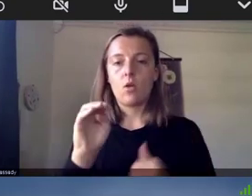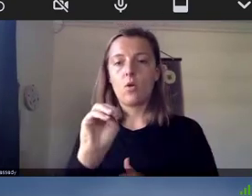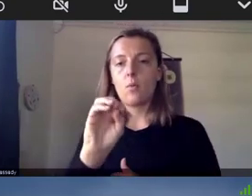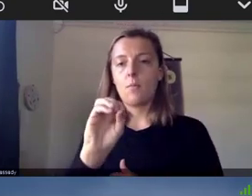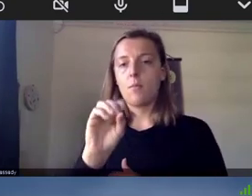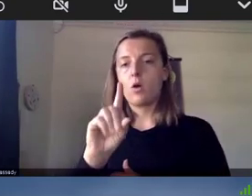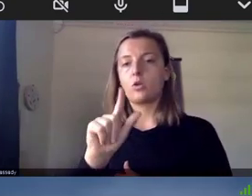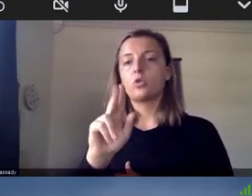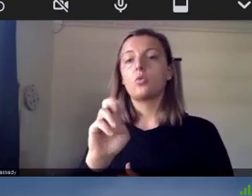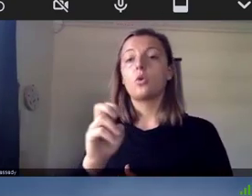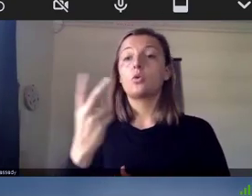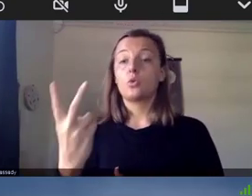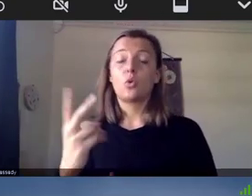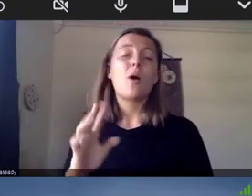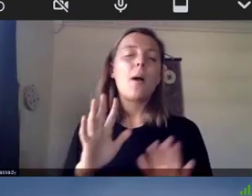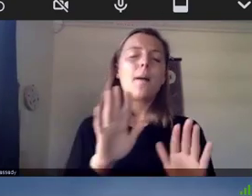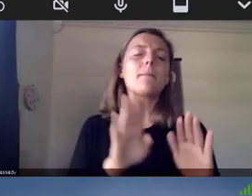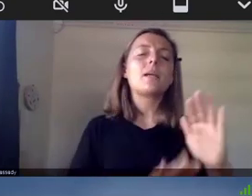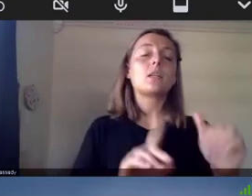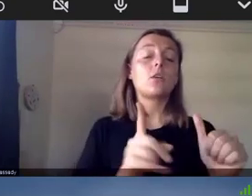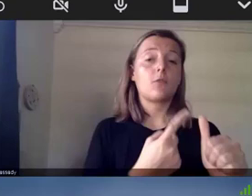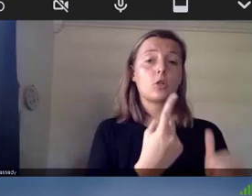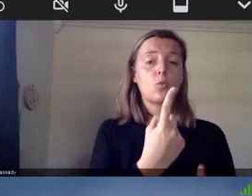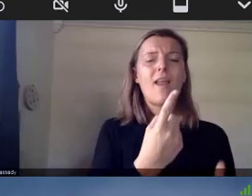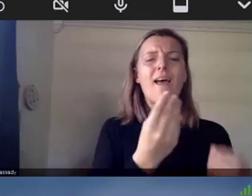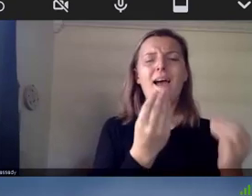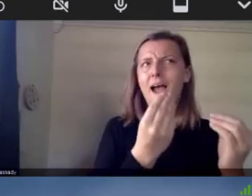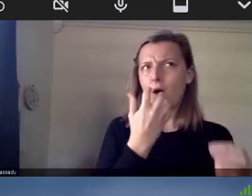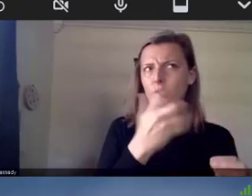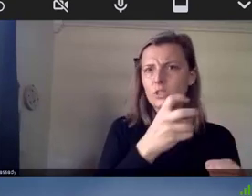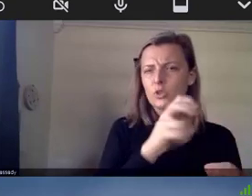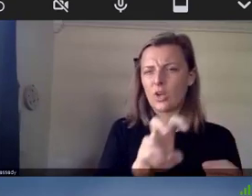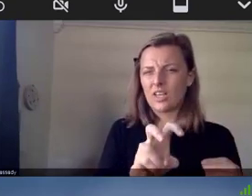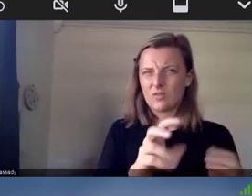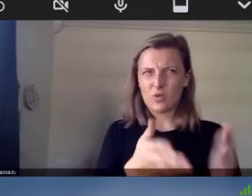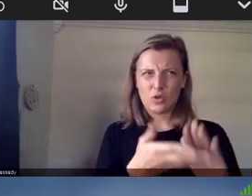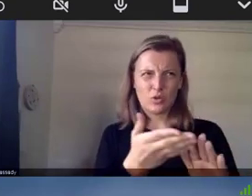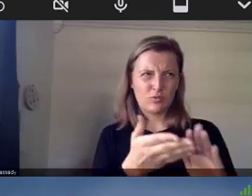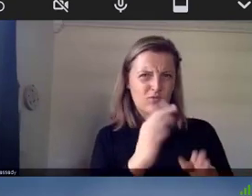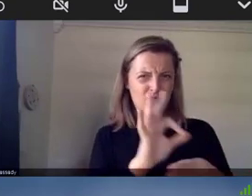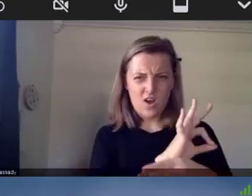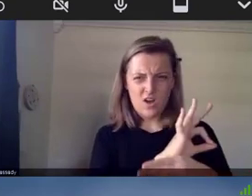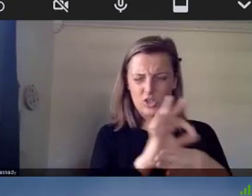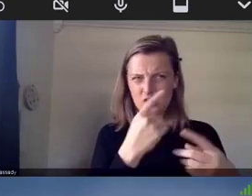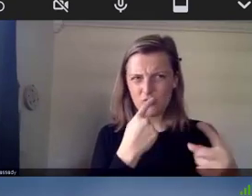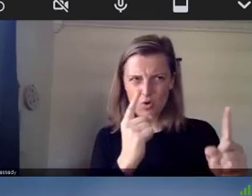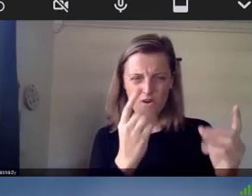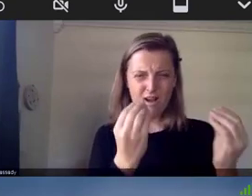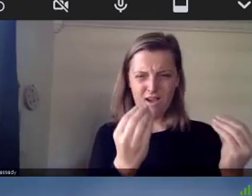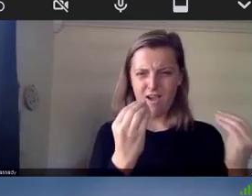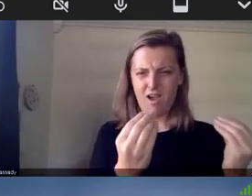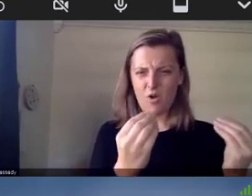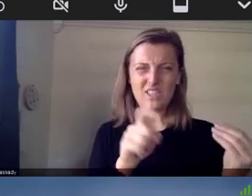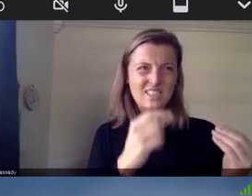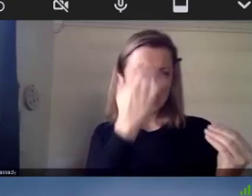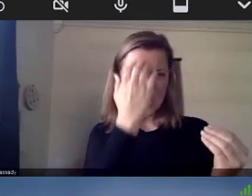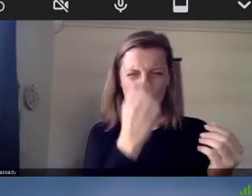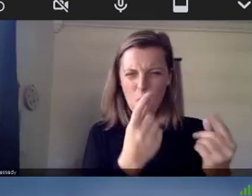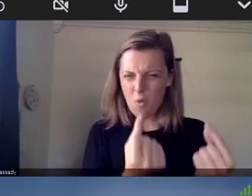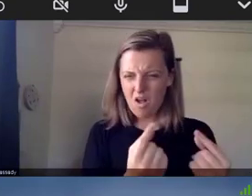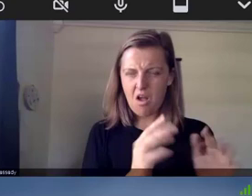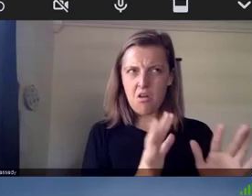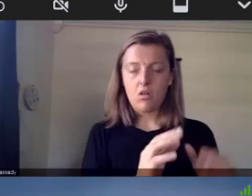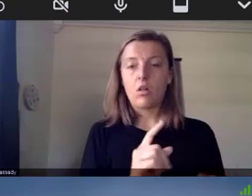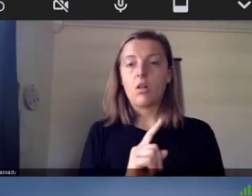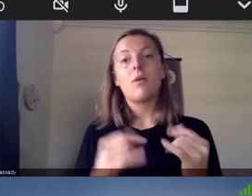know, right? But we didn't look at some more complicated cases like, how do I find the temperature distribution in a solid